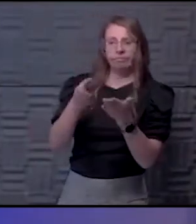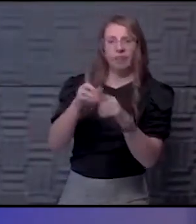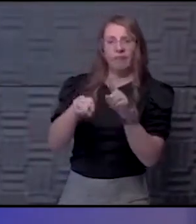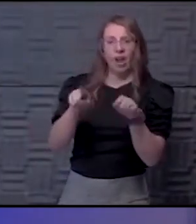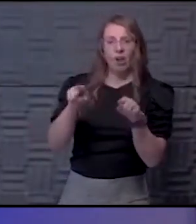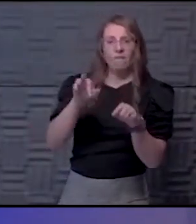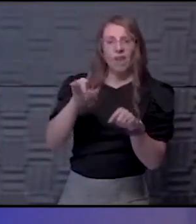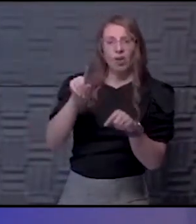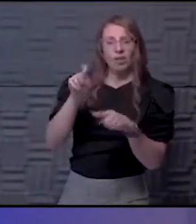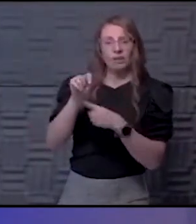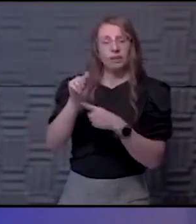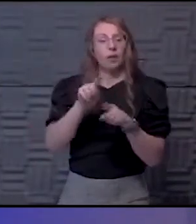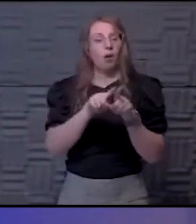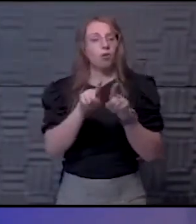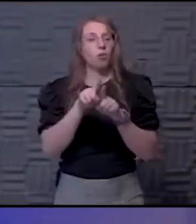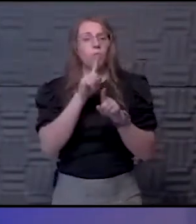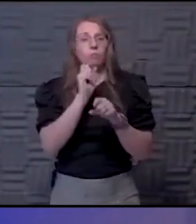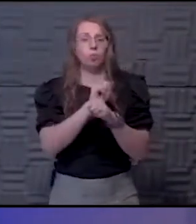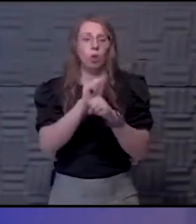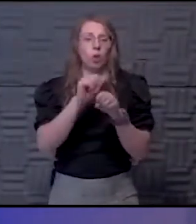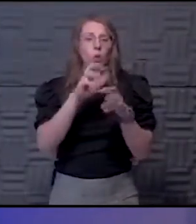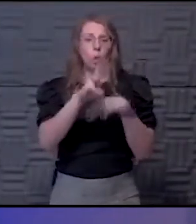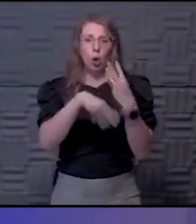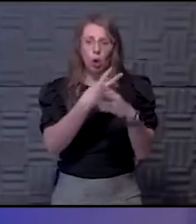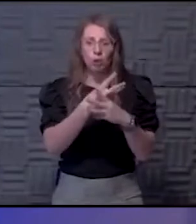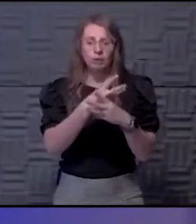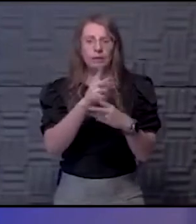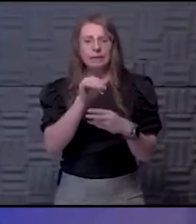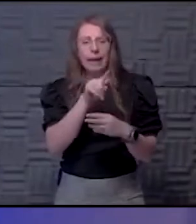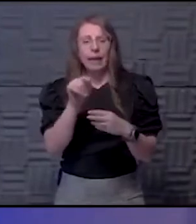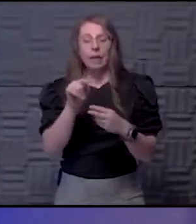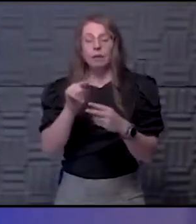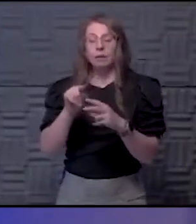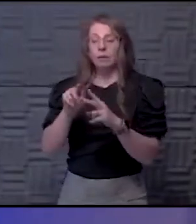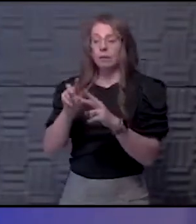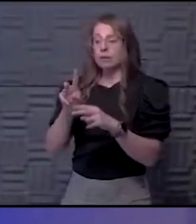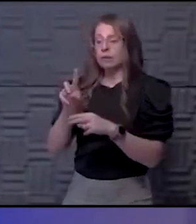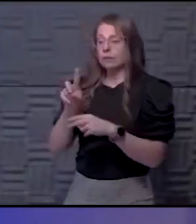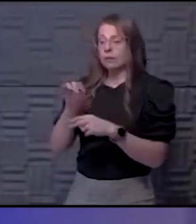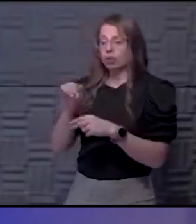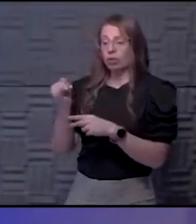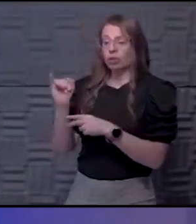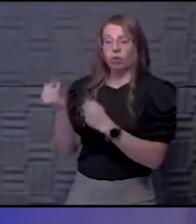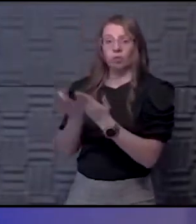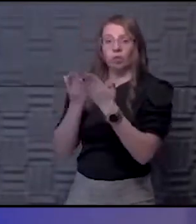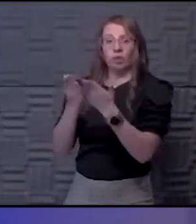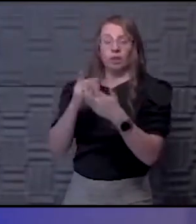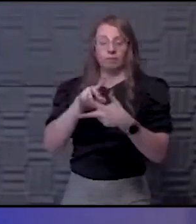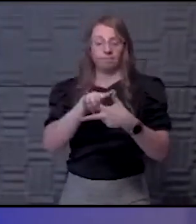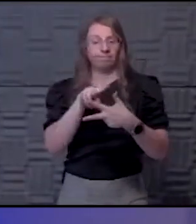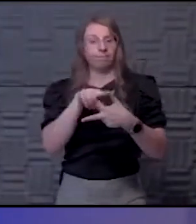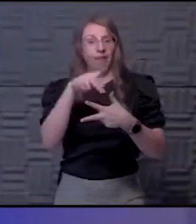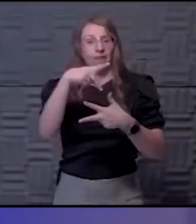real-world experience as well, and some of the data that especially Johnson & Johnson presented, and now Pfizer and Moderna are starting to present as